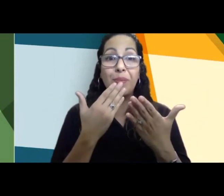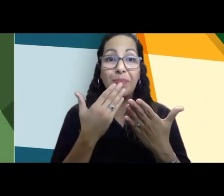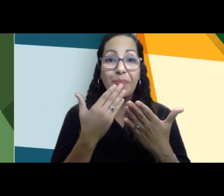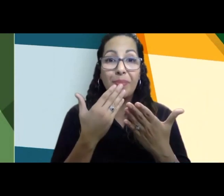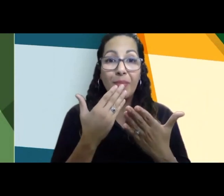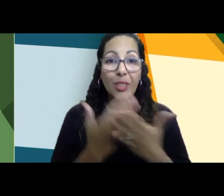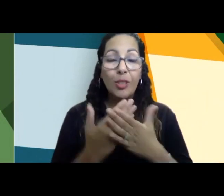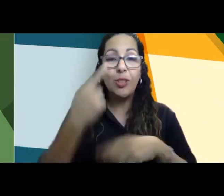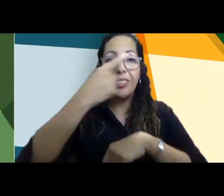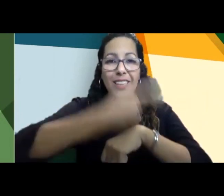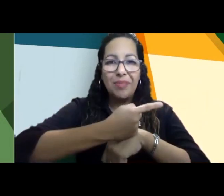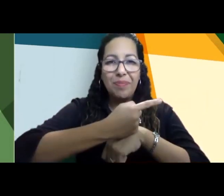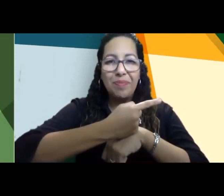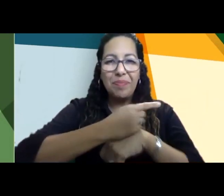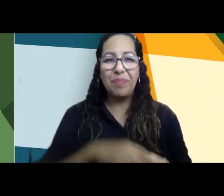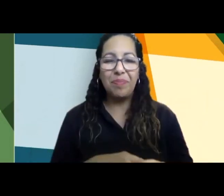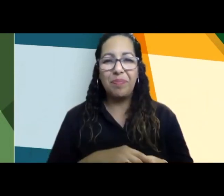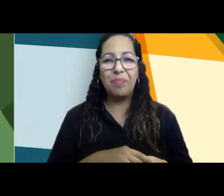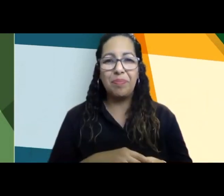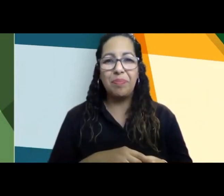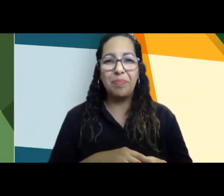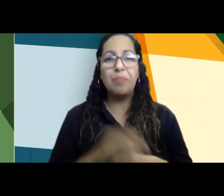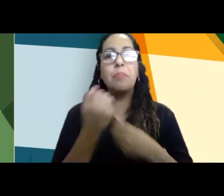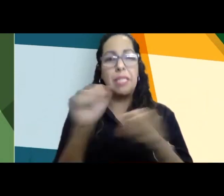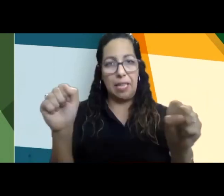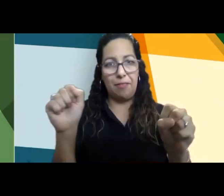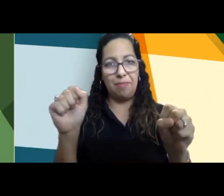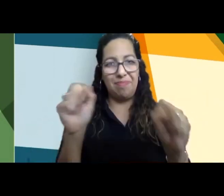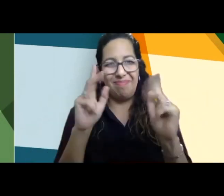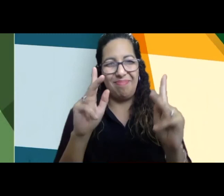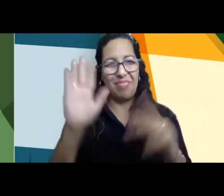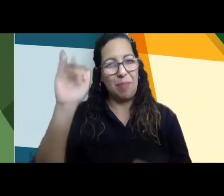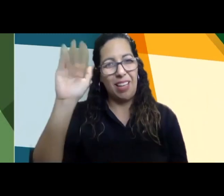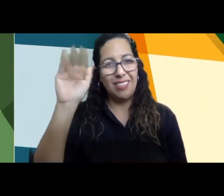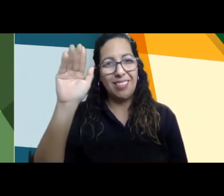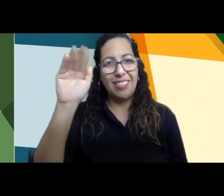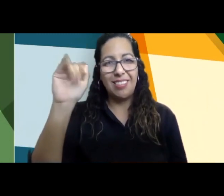a very nice day and be safe. Bye-bye.